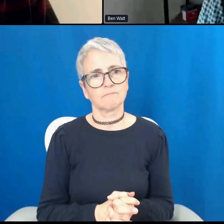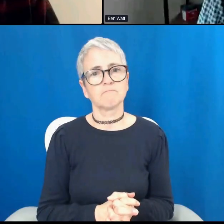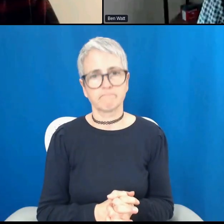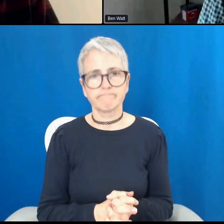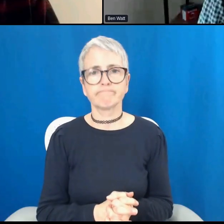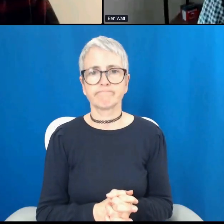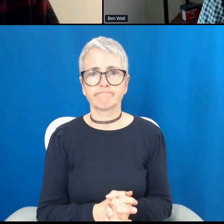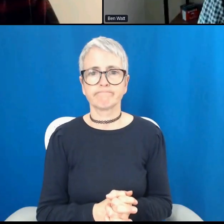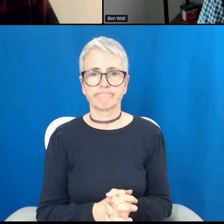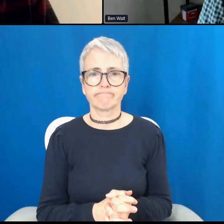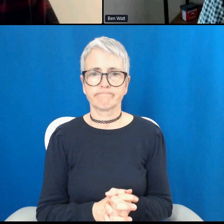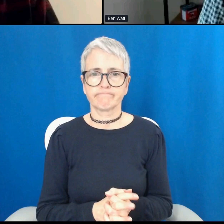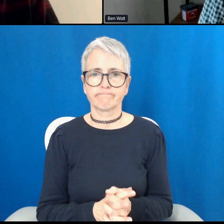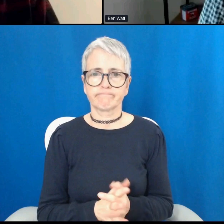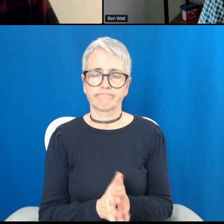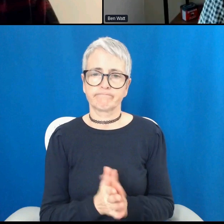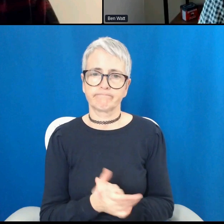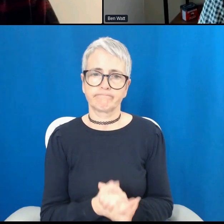that.